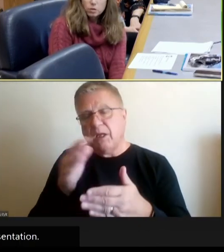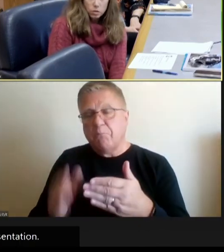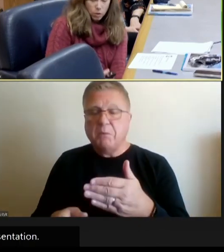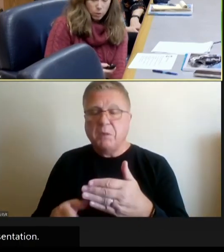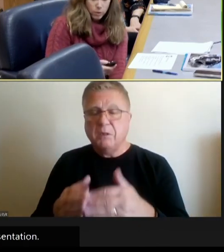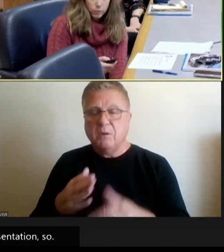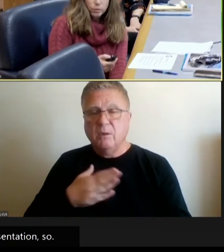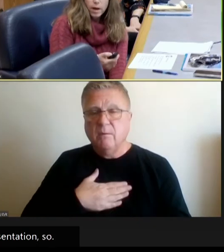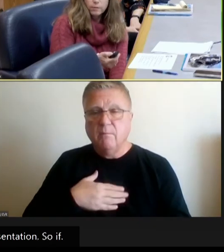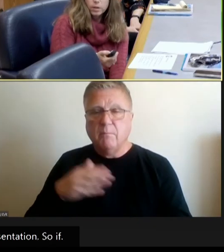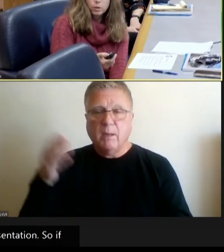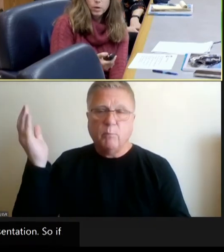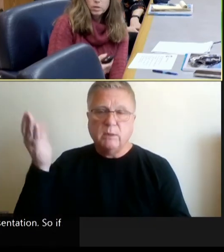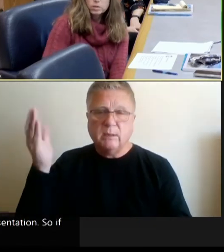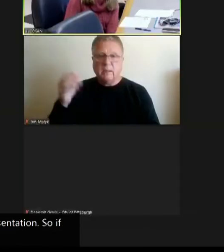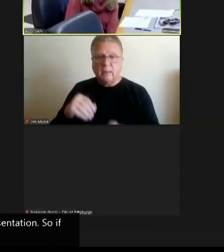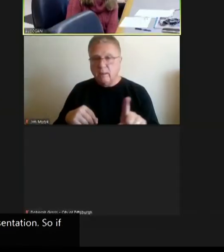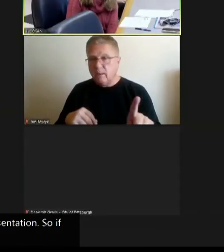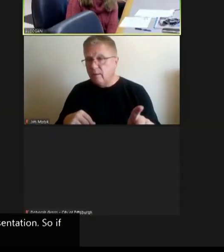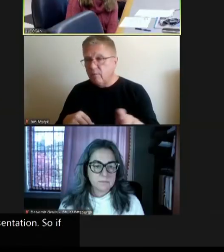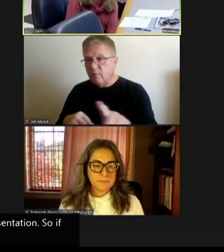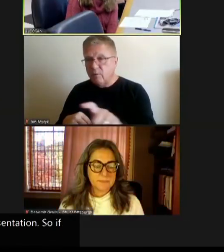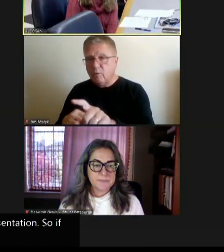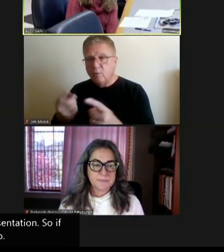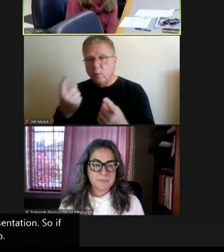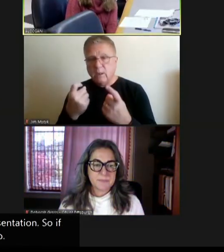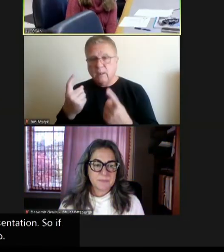presentation. So if you have any questions, we'd be